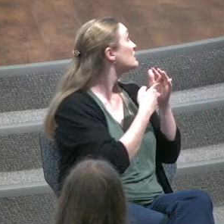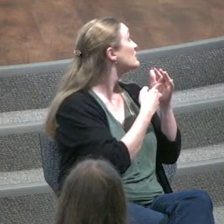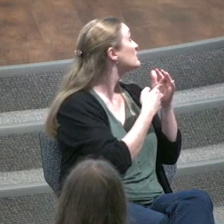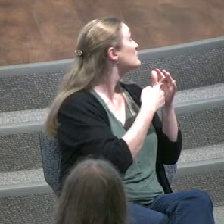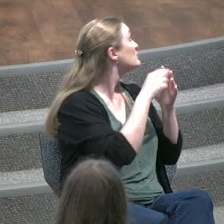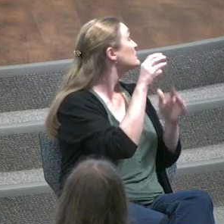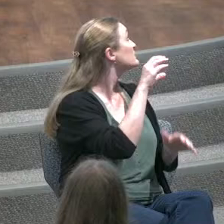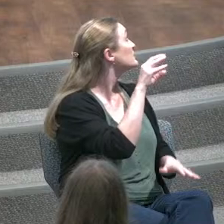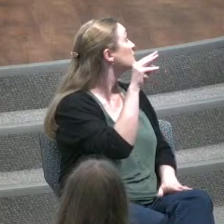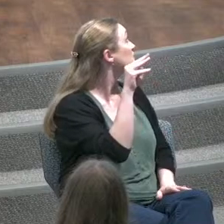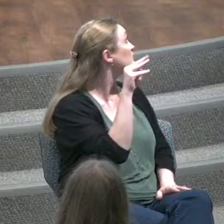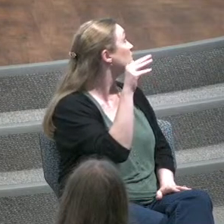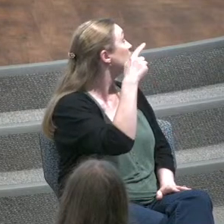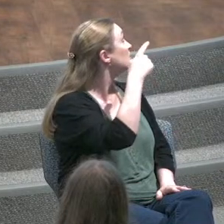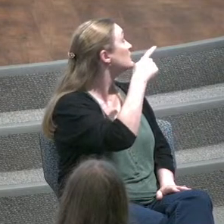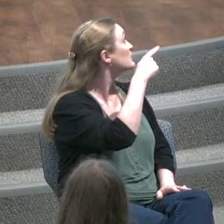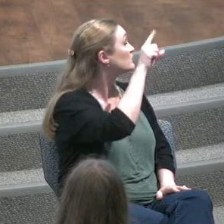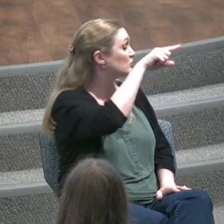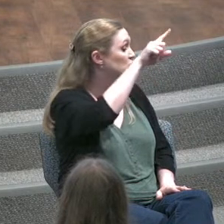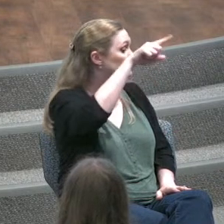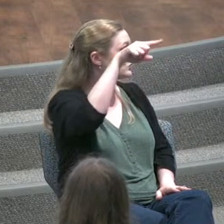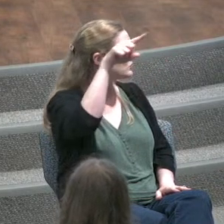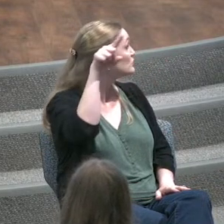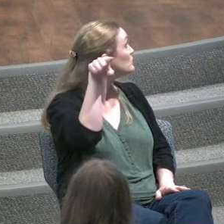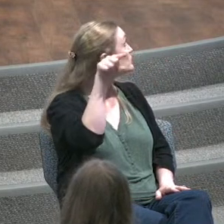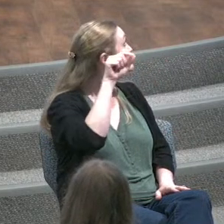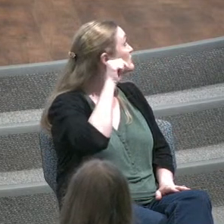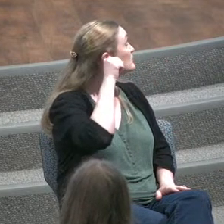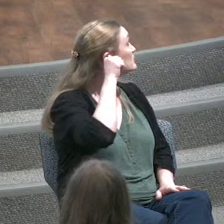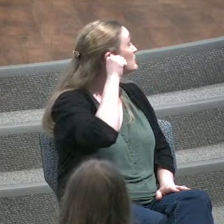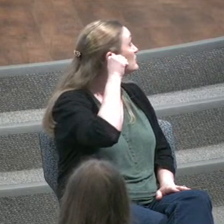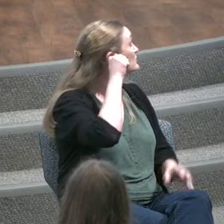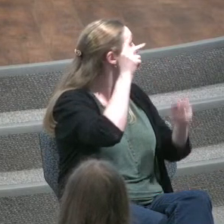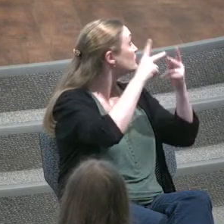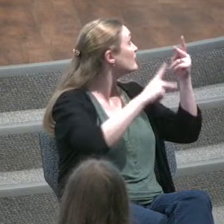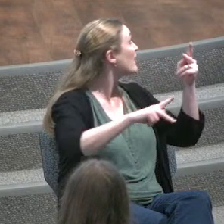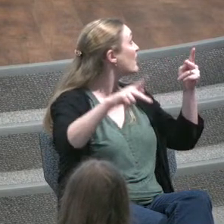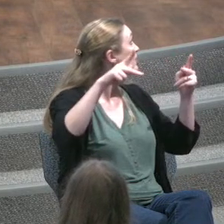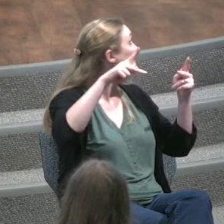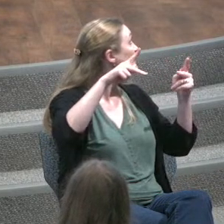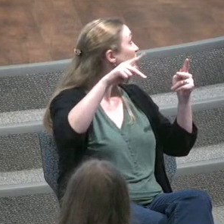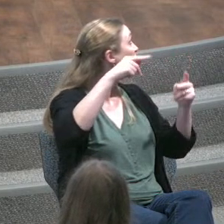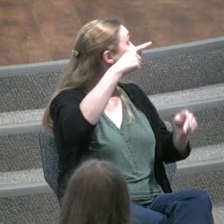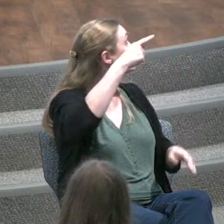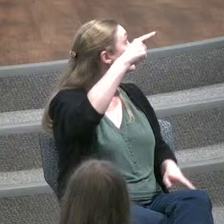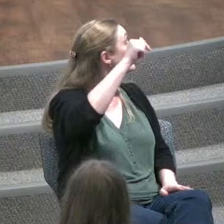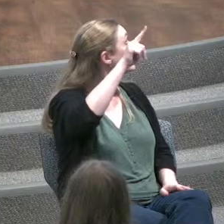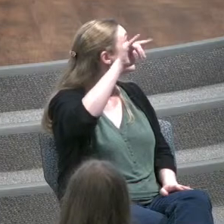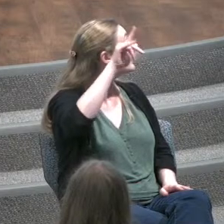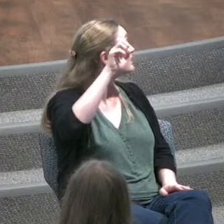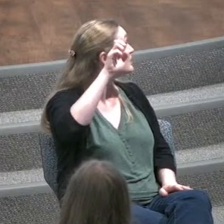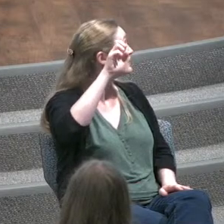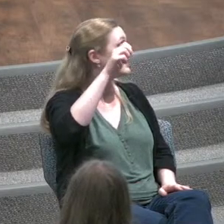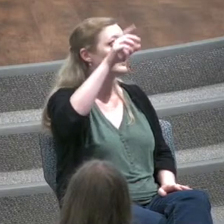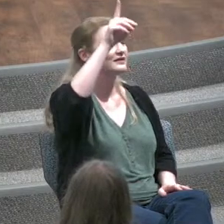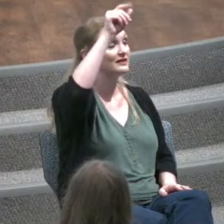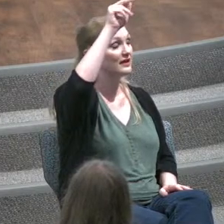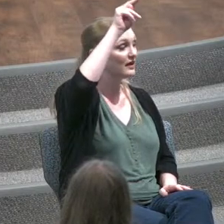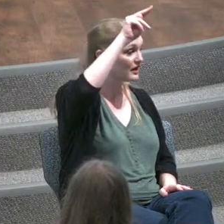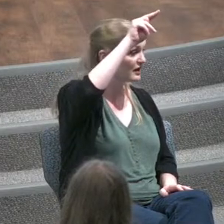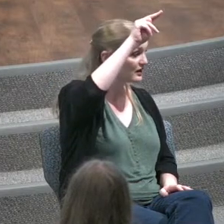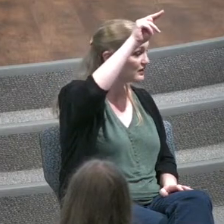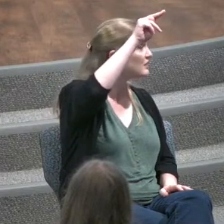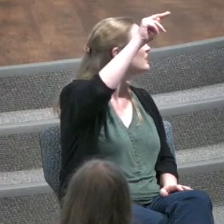over Caesarea on the Mediterranean. We worked our way up through the Jezreel Valley, up through Galilee, up all the way up to